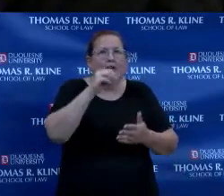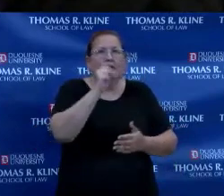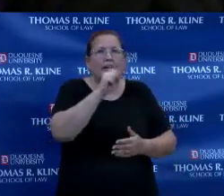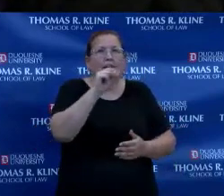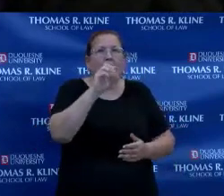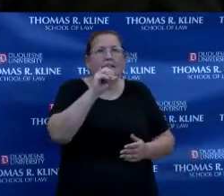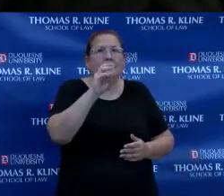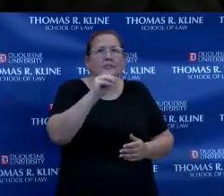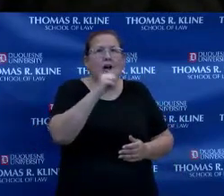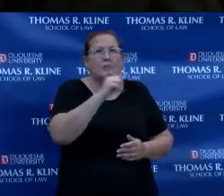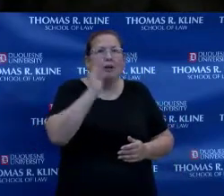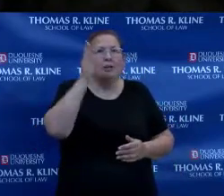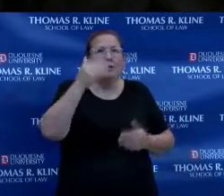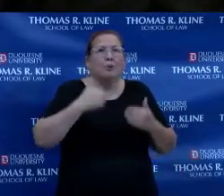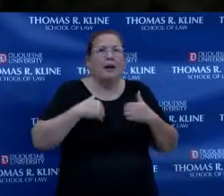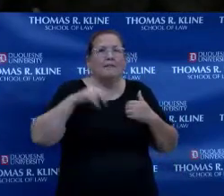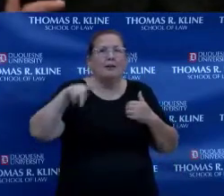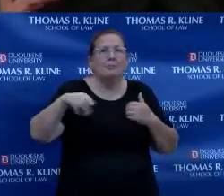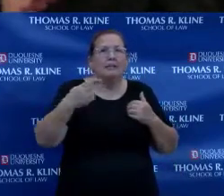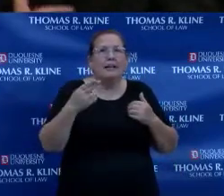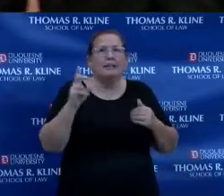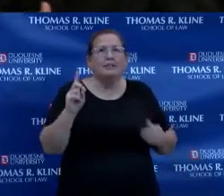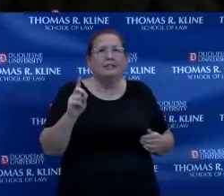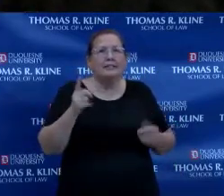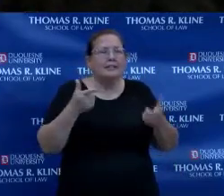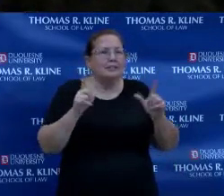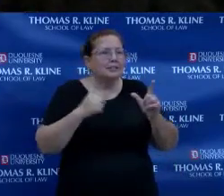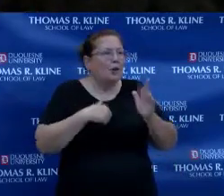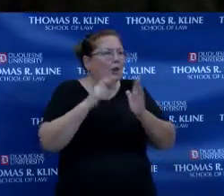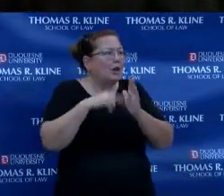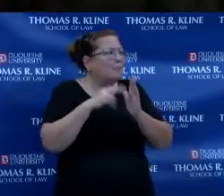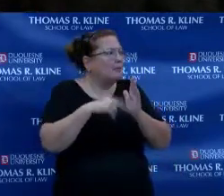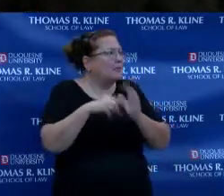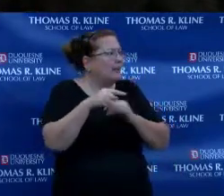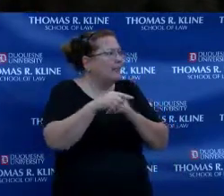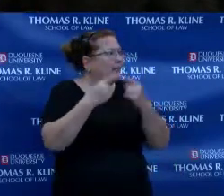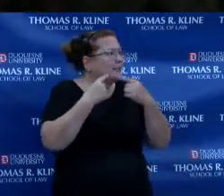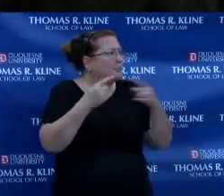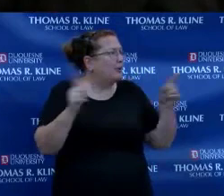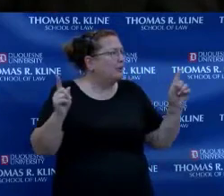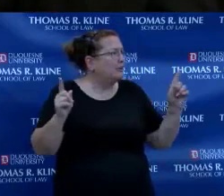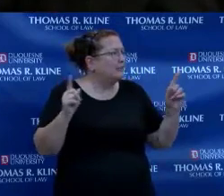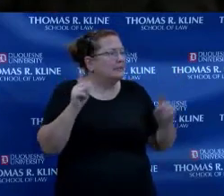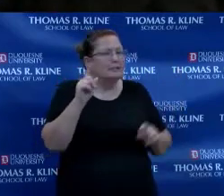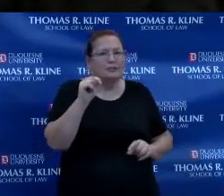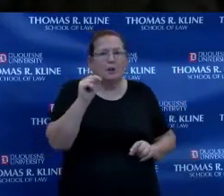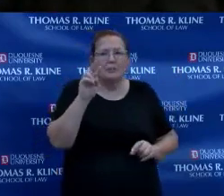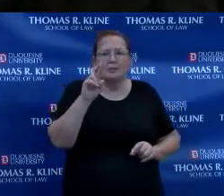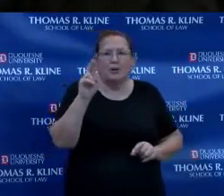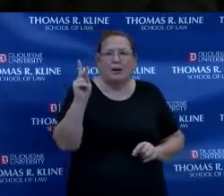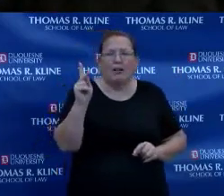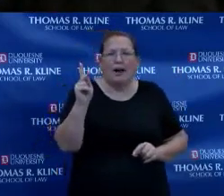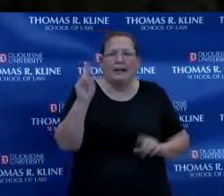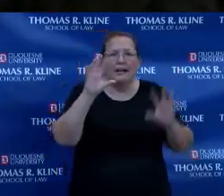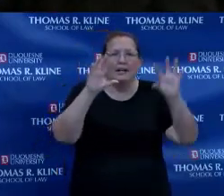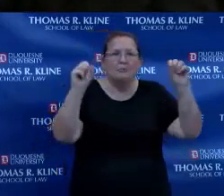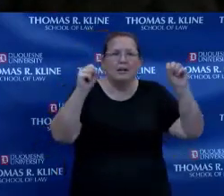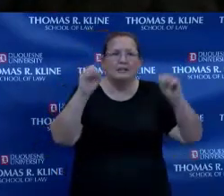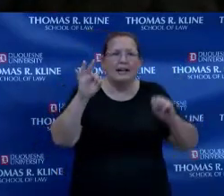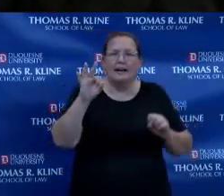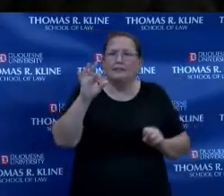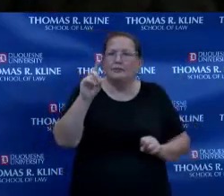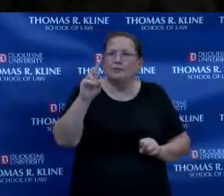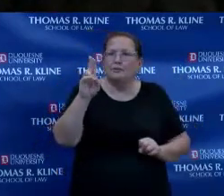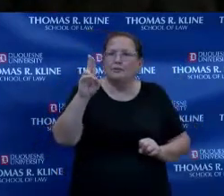now gonna have a PhD, so let me read this proclamation. Thomas R. Kline is president of Duquesne University of the